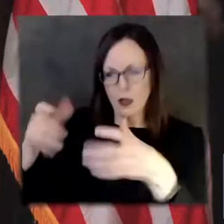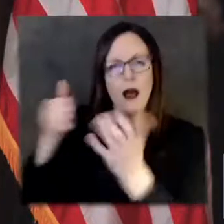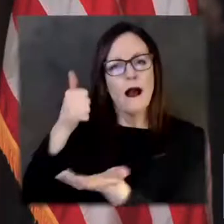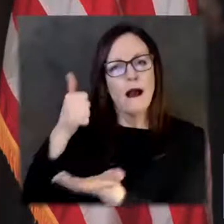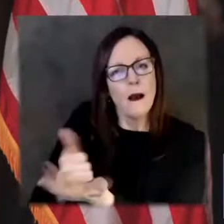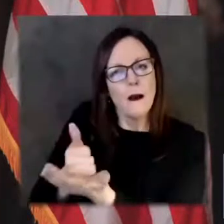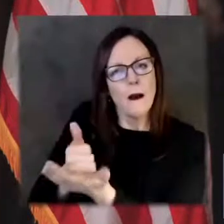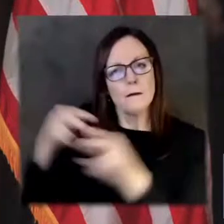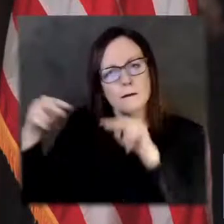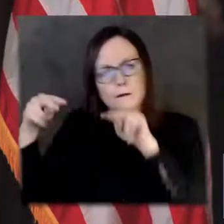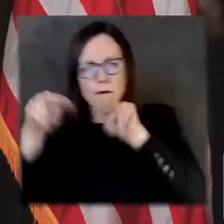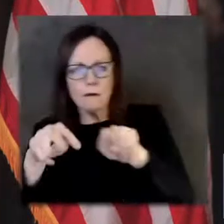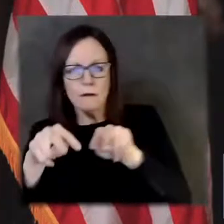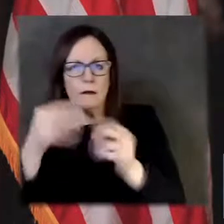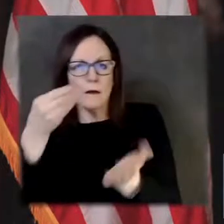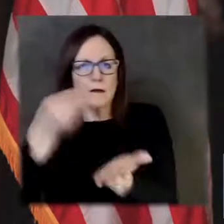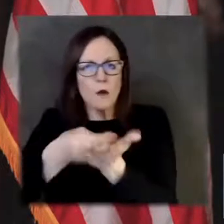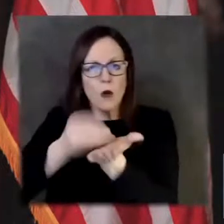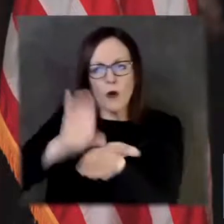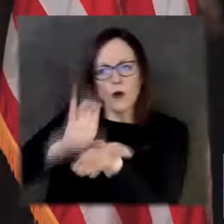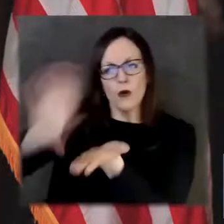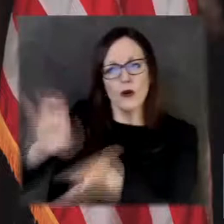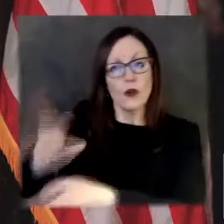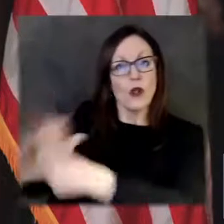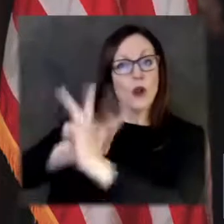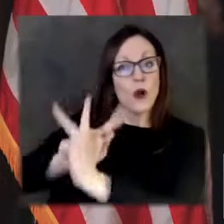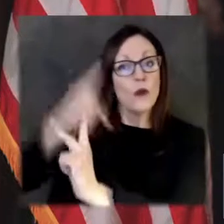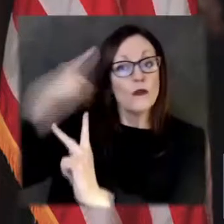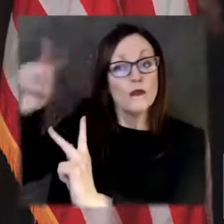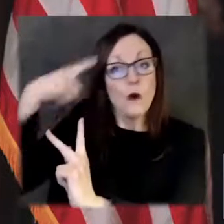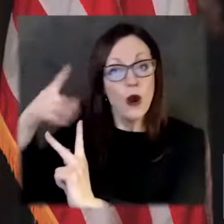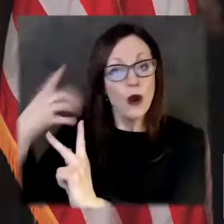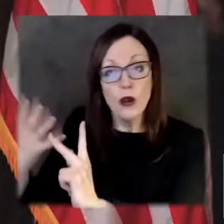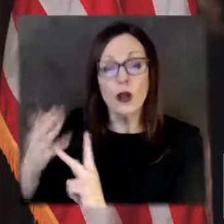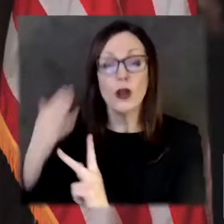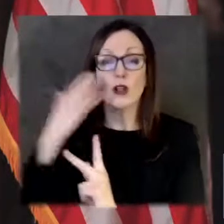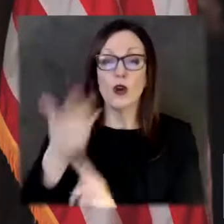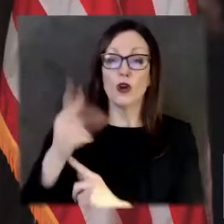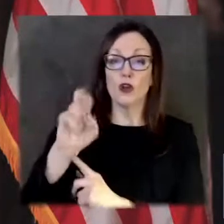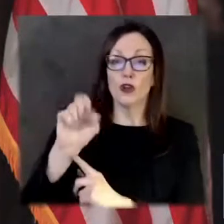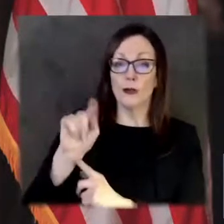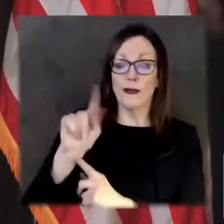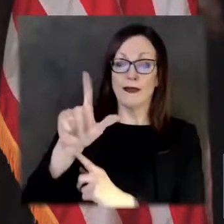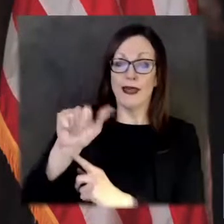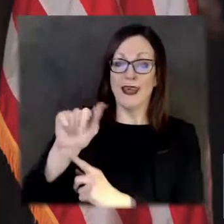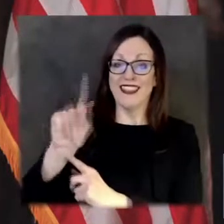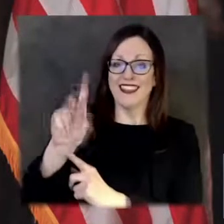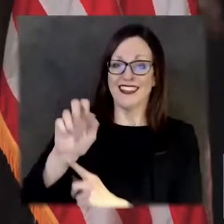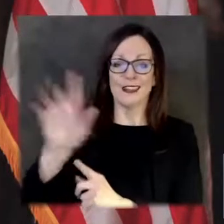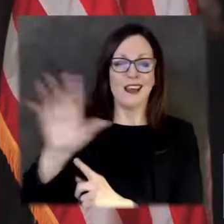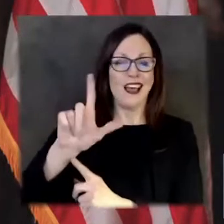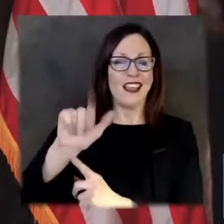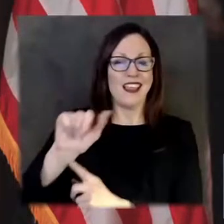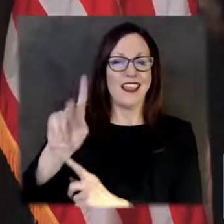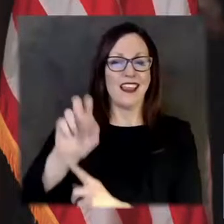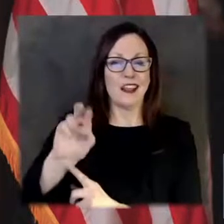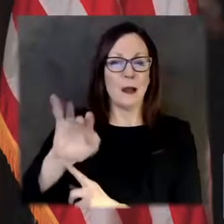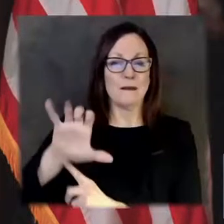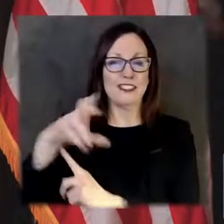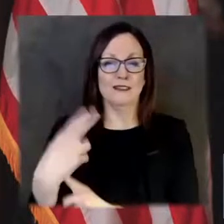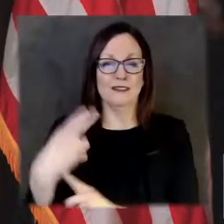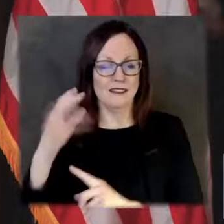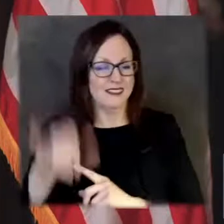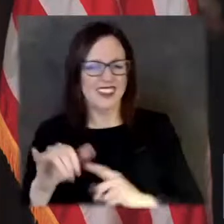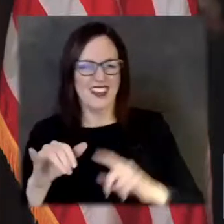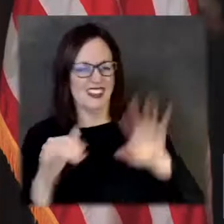levels and dangerous shore erosion. We also know our small and family farms are some of our most ardent supporters